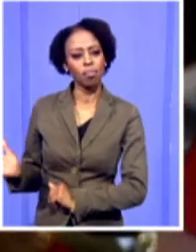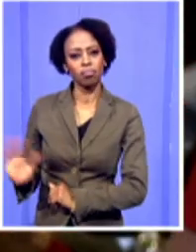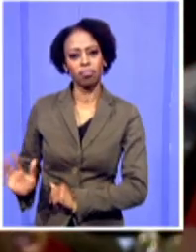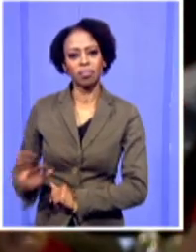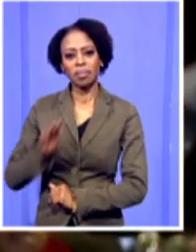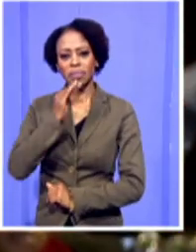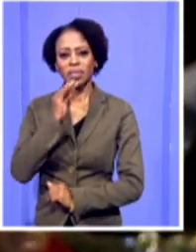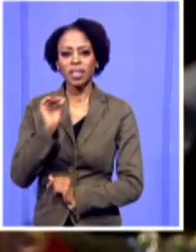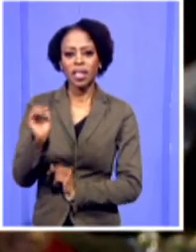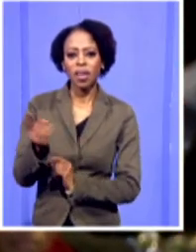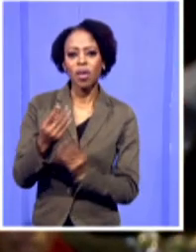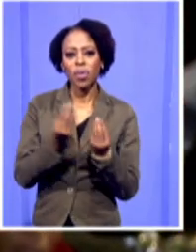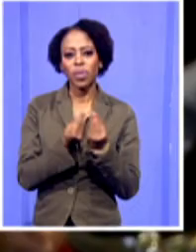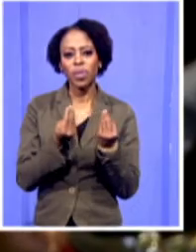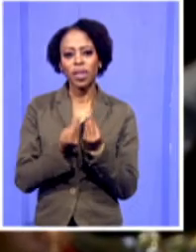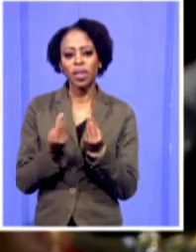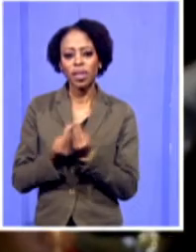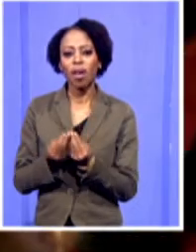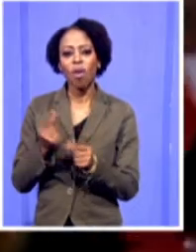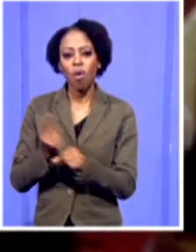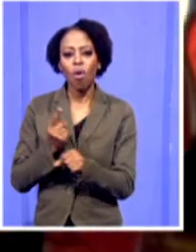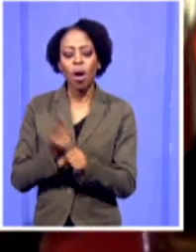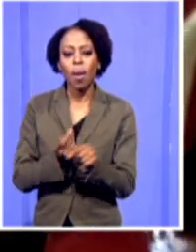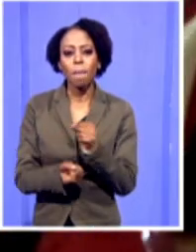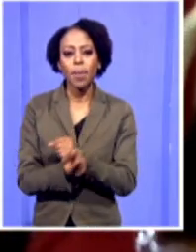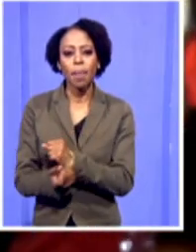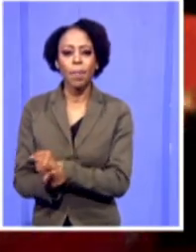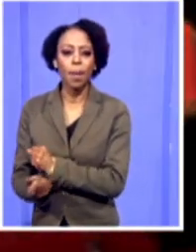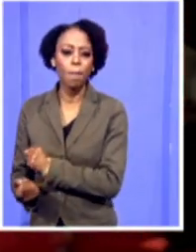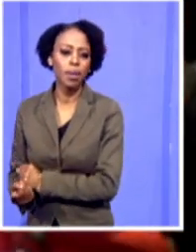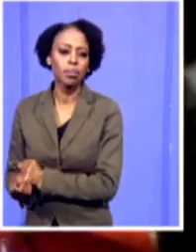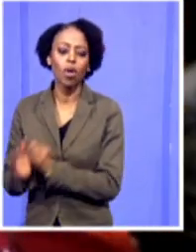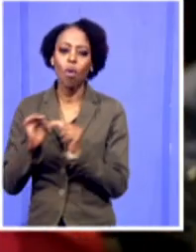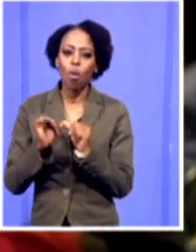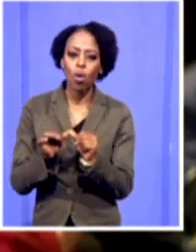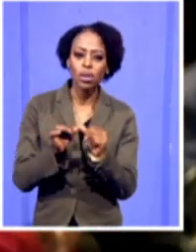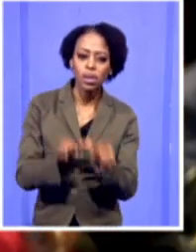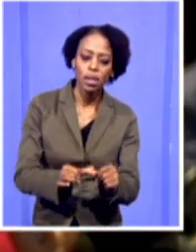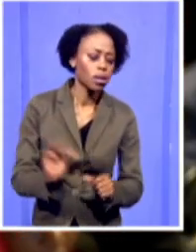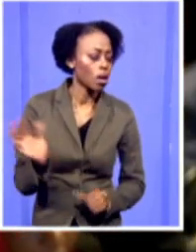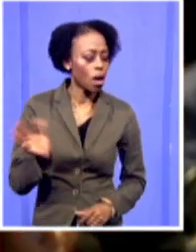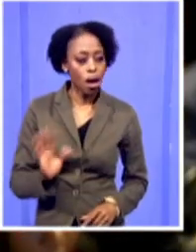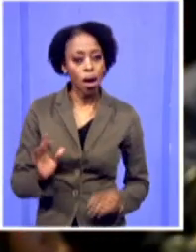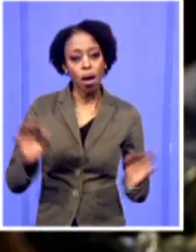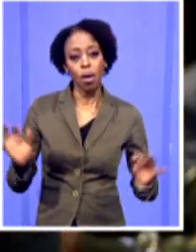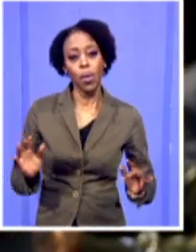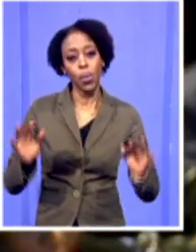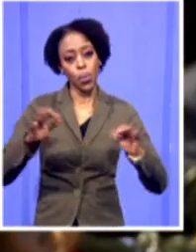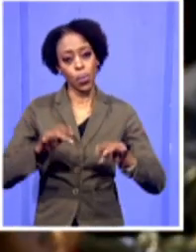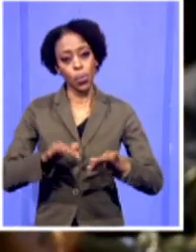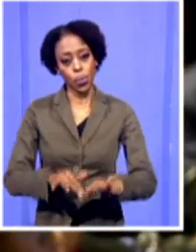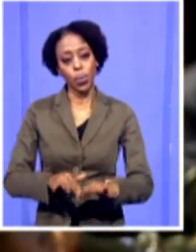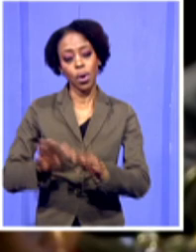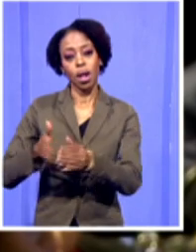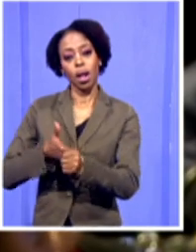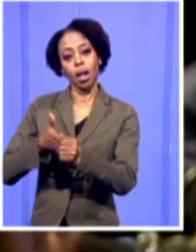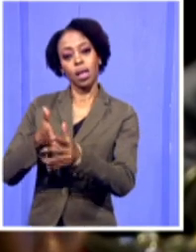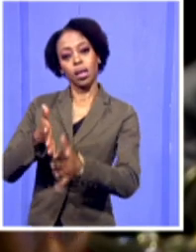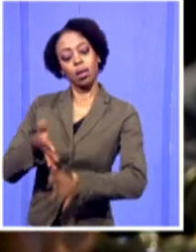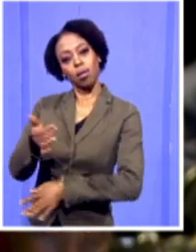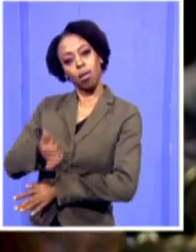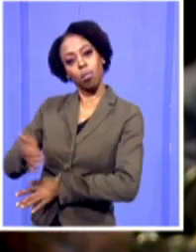all factors are held constant. In a Congress, the leadership that